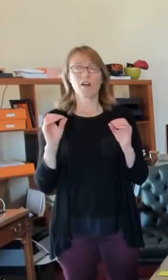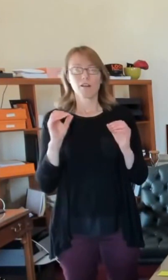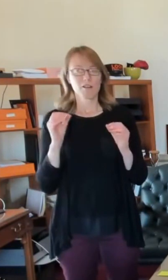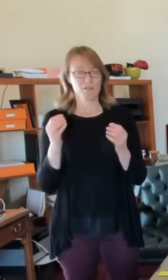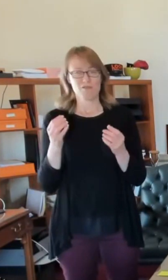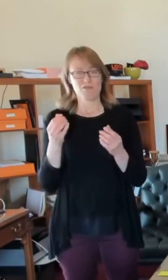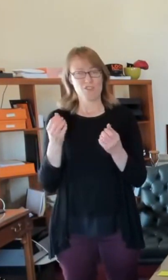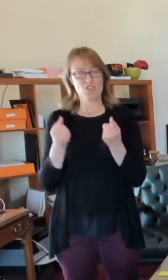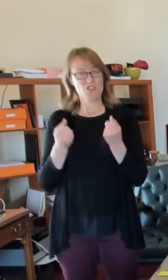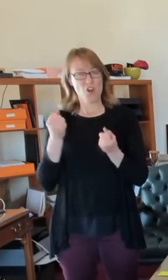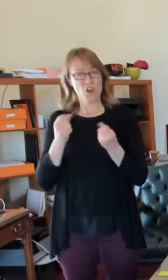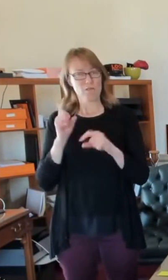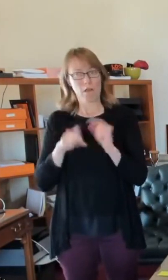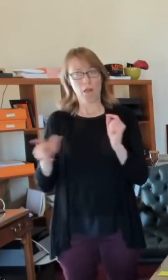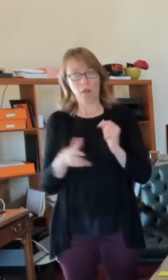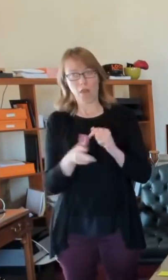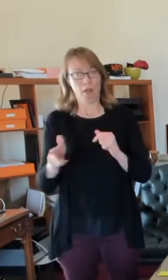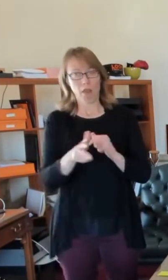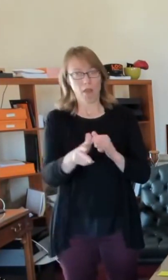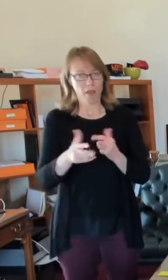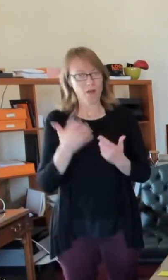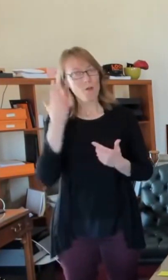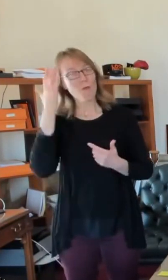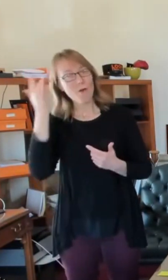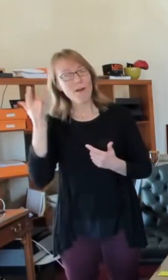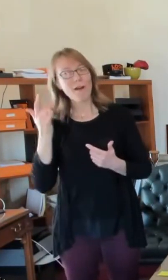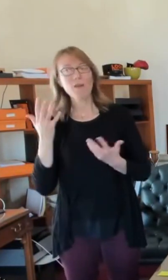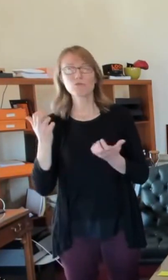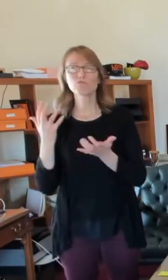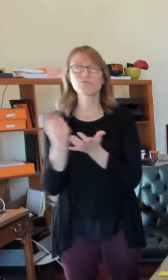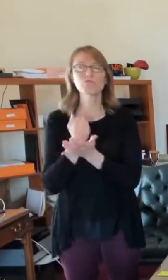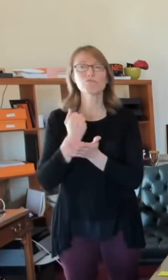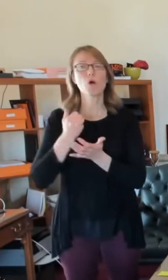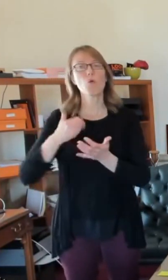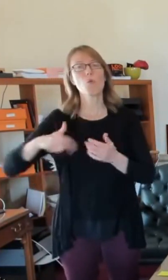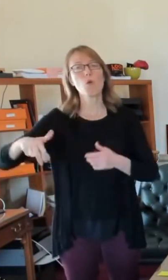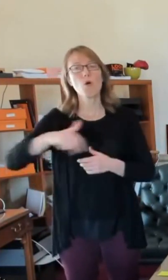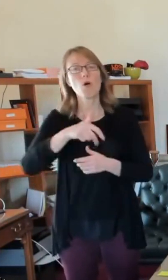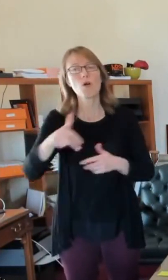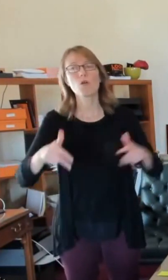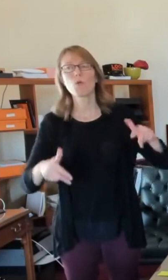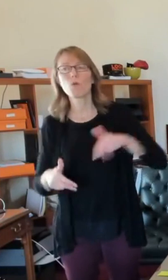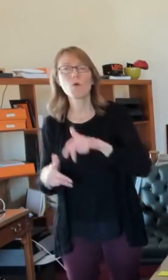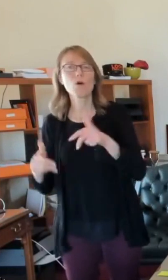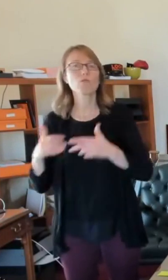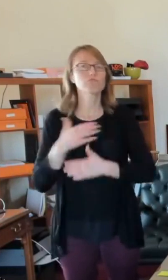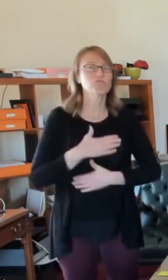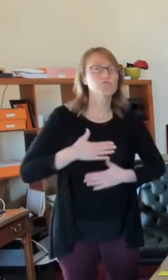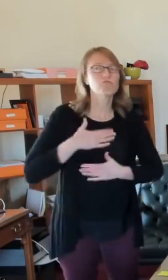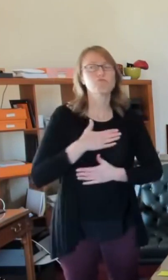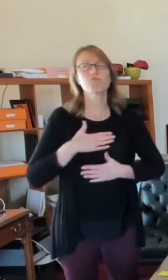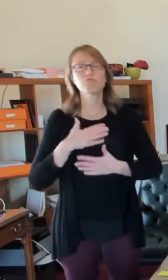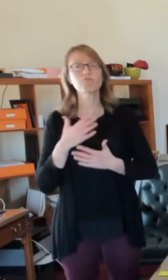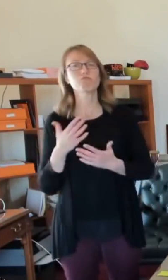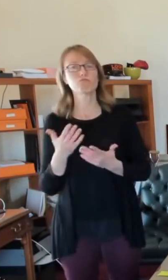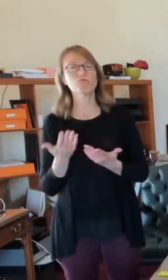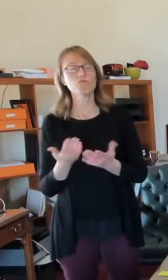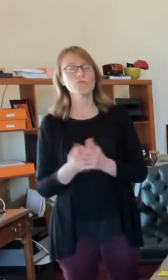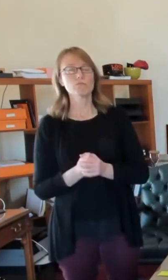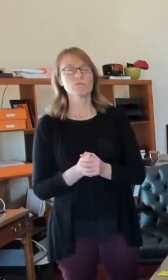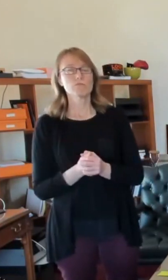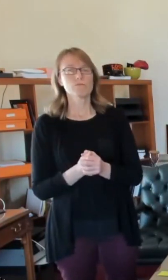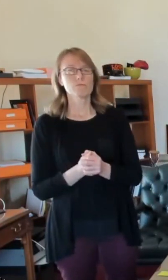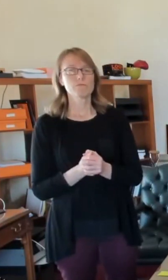friends, be socially distanced. It's something that we're looking at. The complaint that